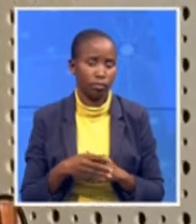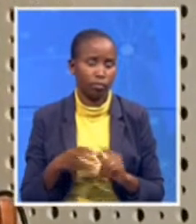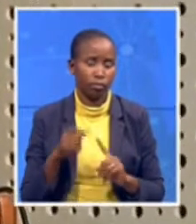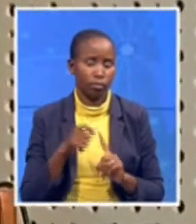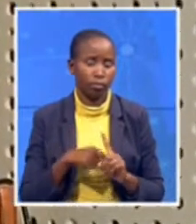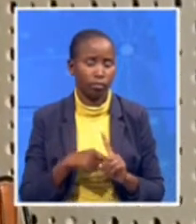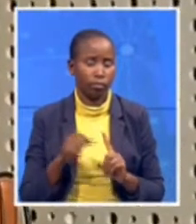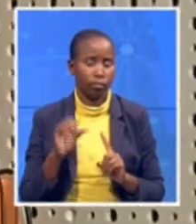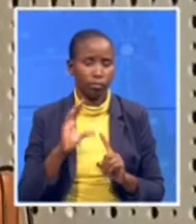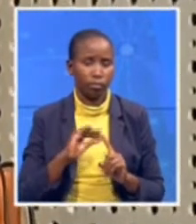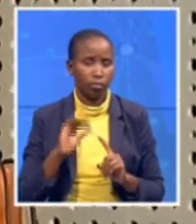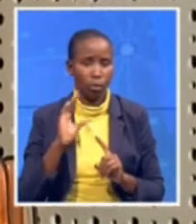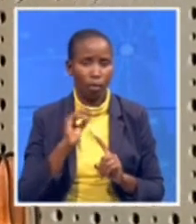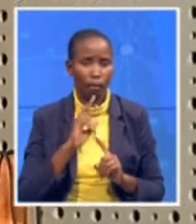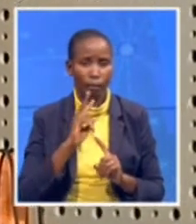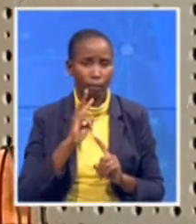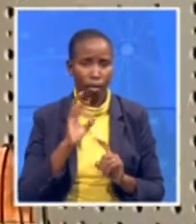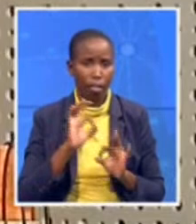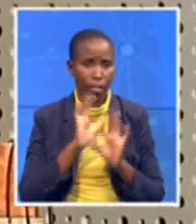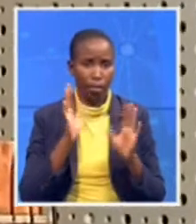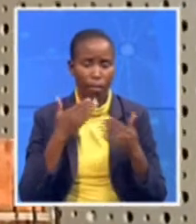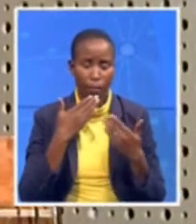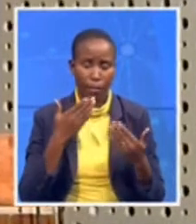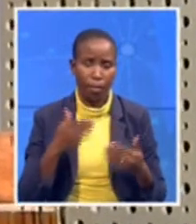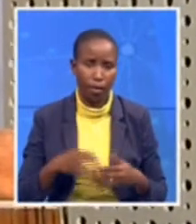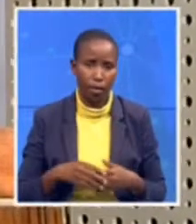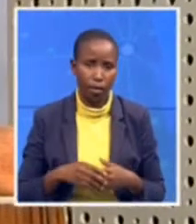the enforcement committee